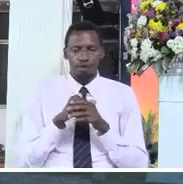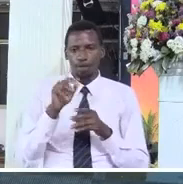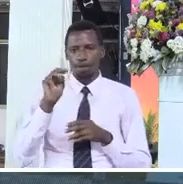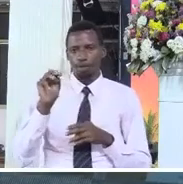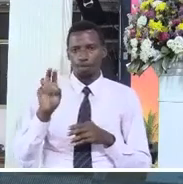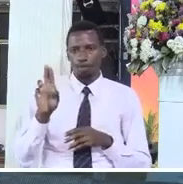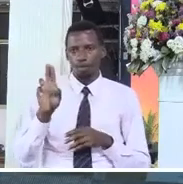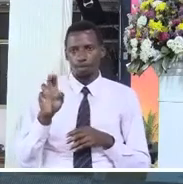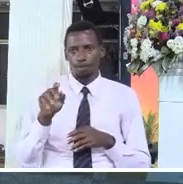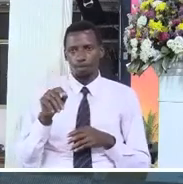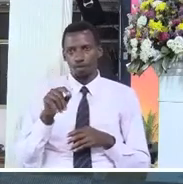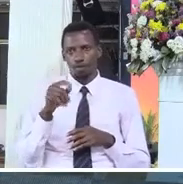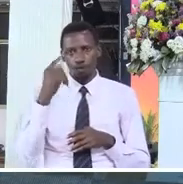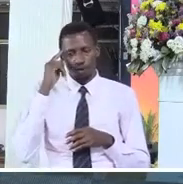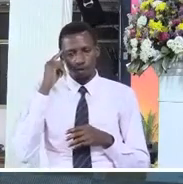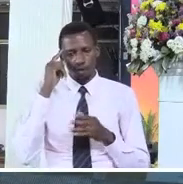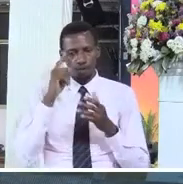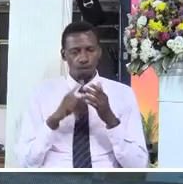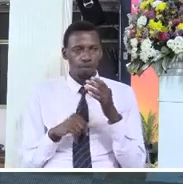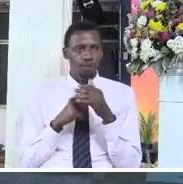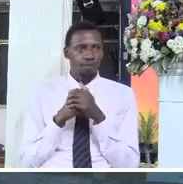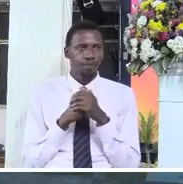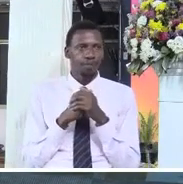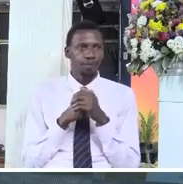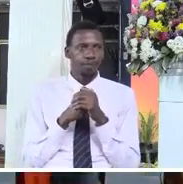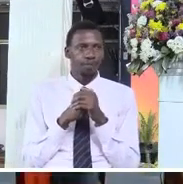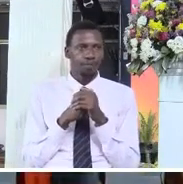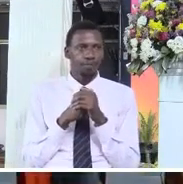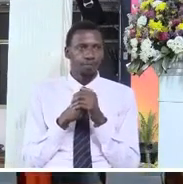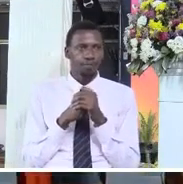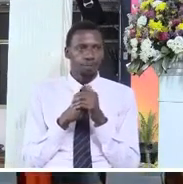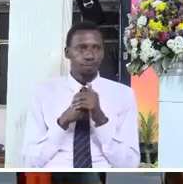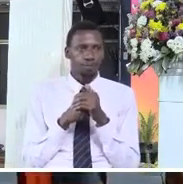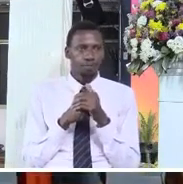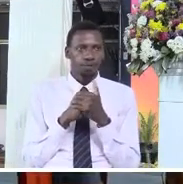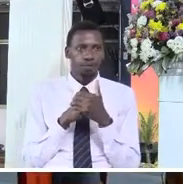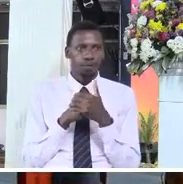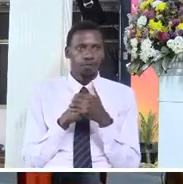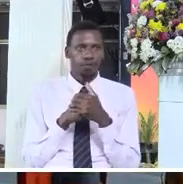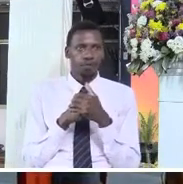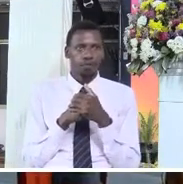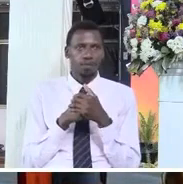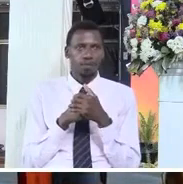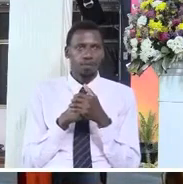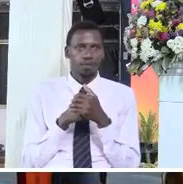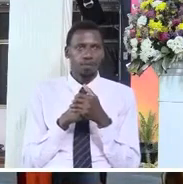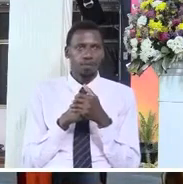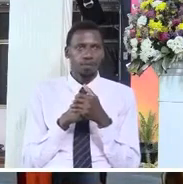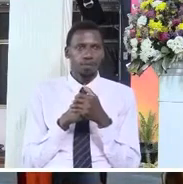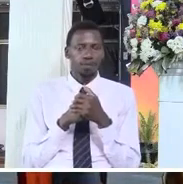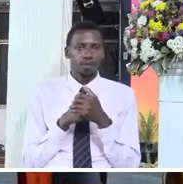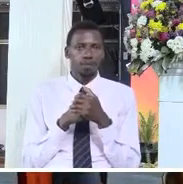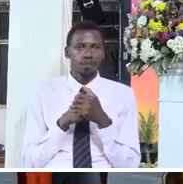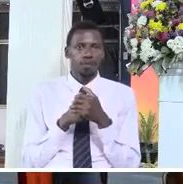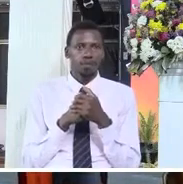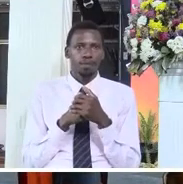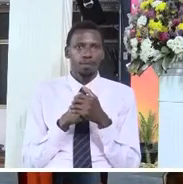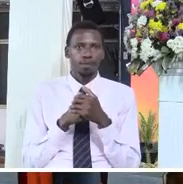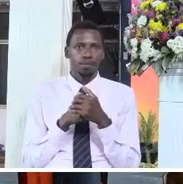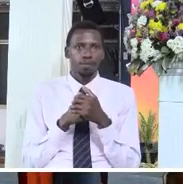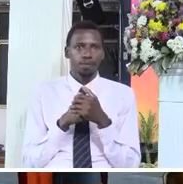or how would you imagine they'd want to be received? Okay. I'll